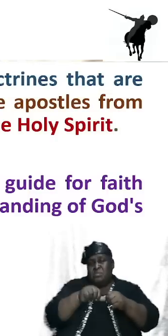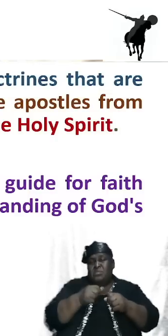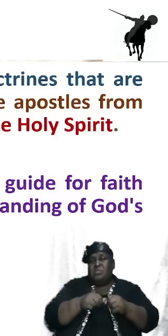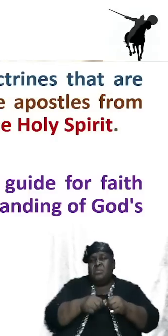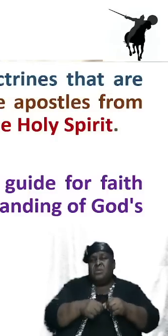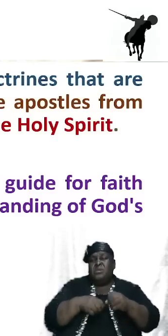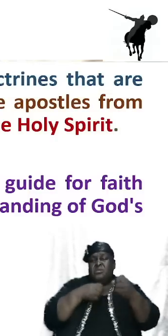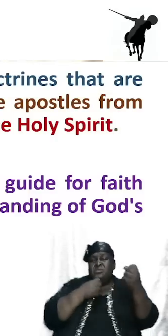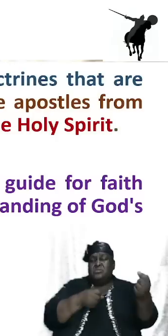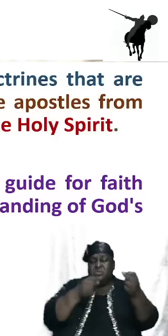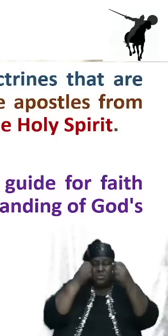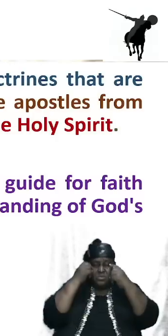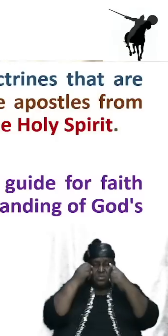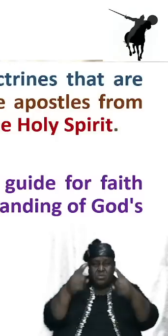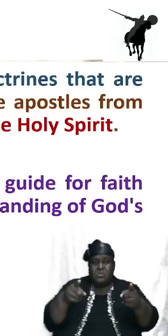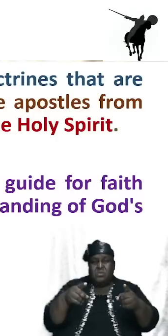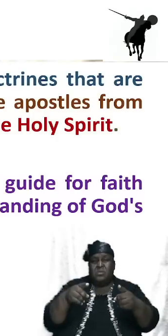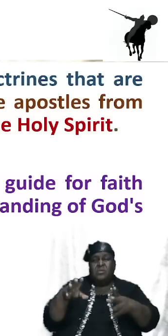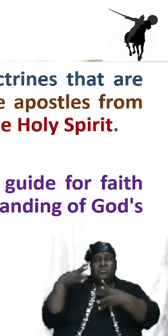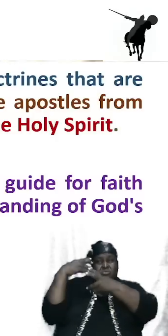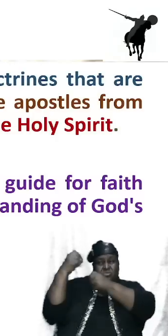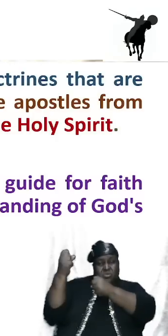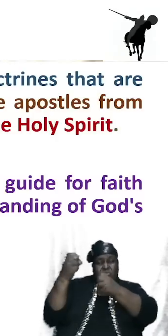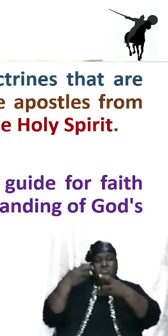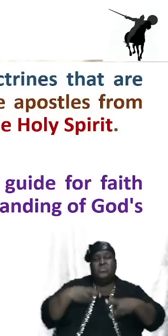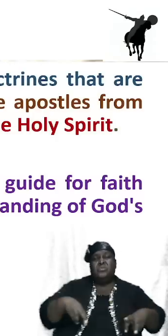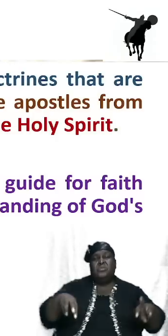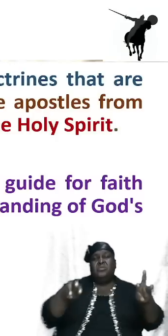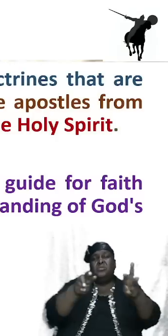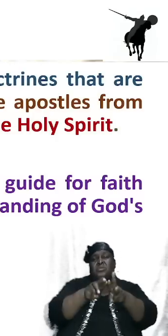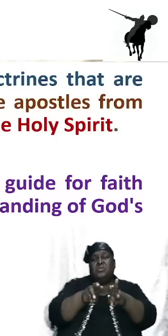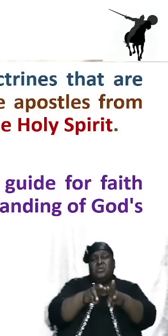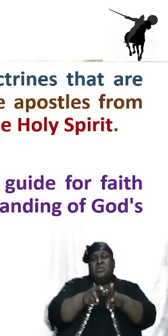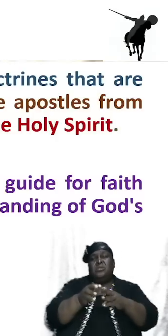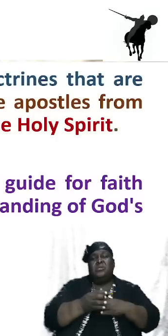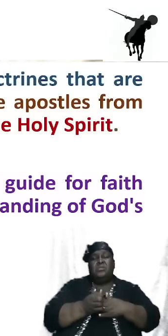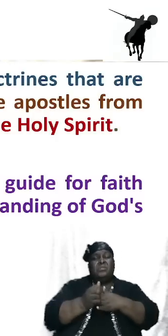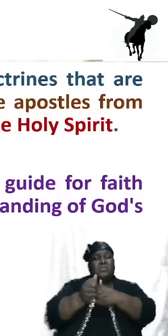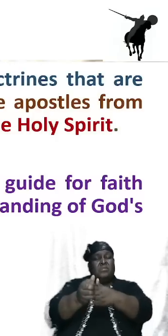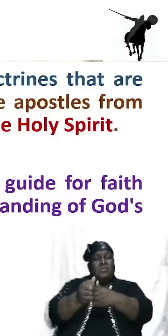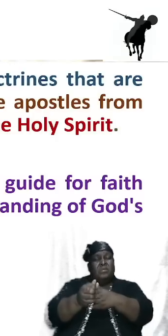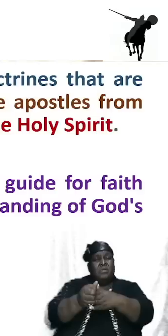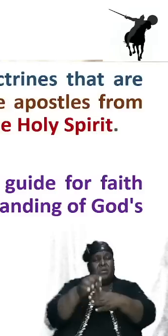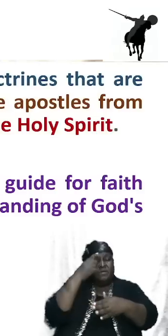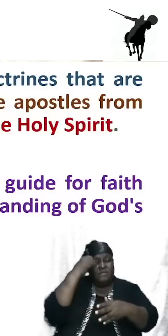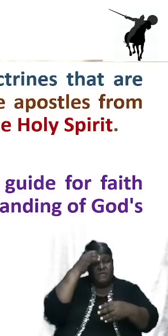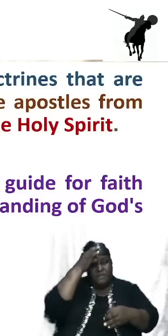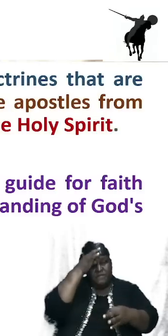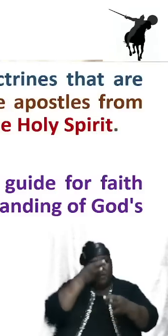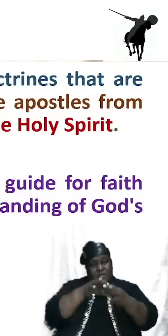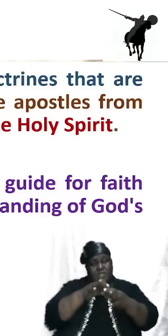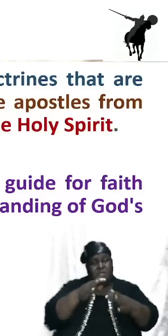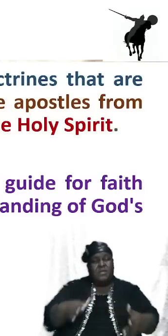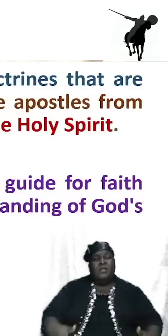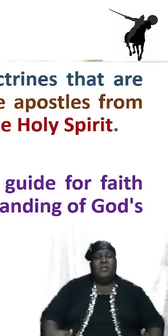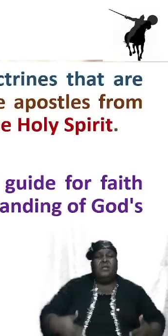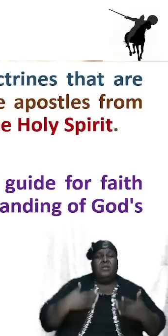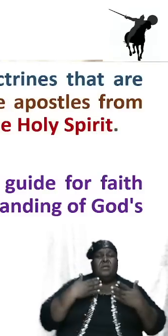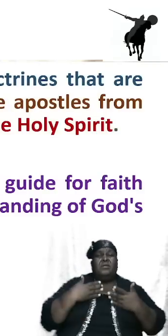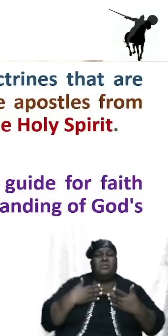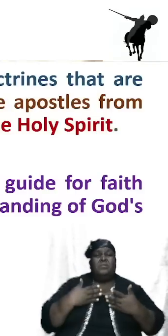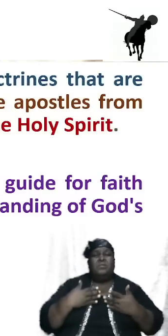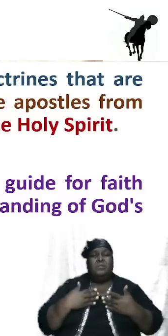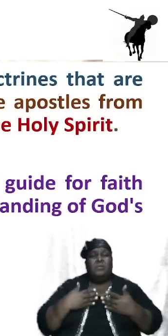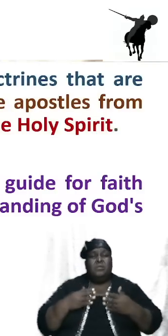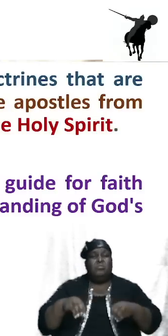reliable and is trustworthy. It's a trustworthy guide for faith and for life. And it provides